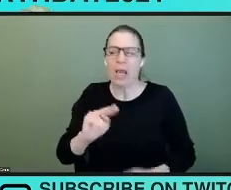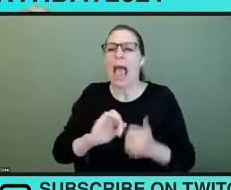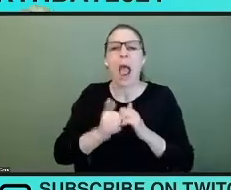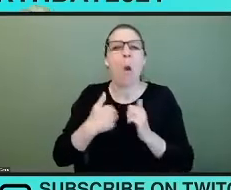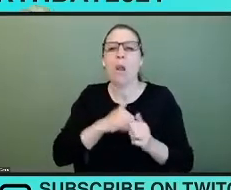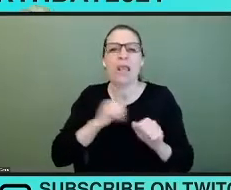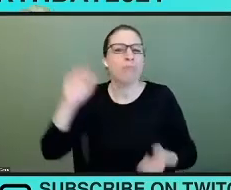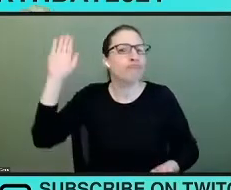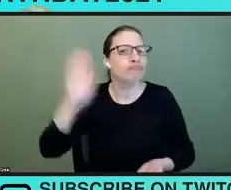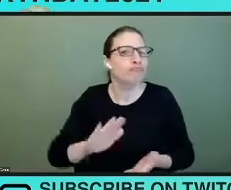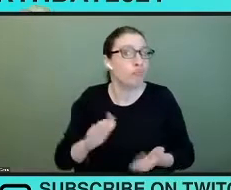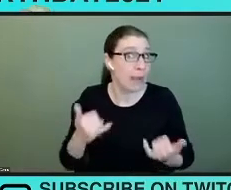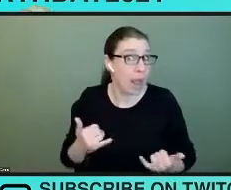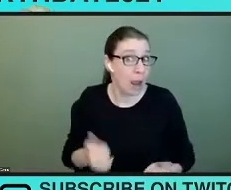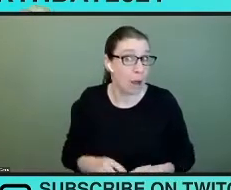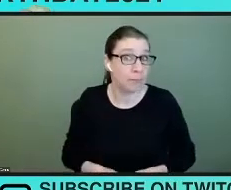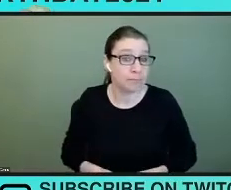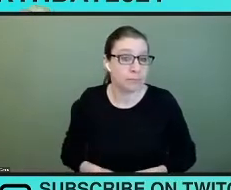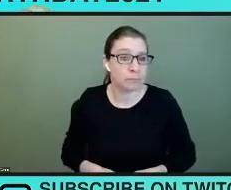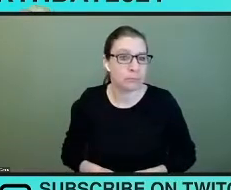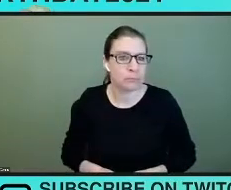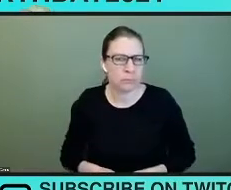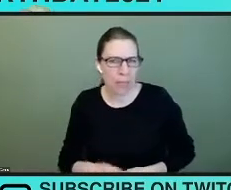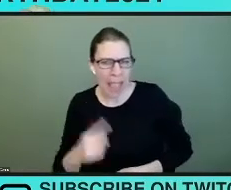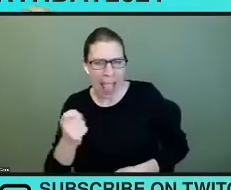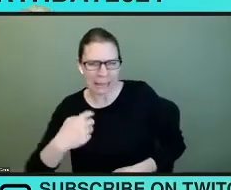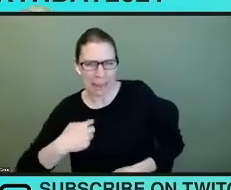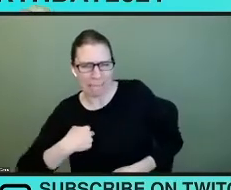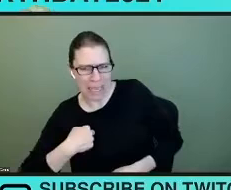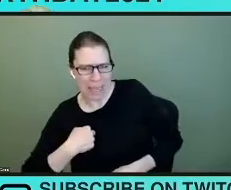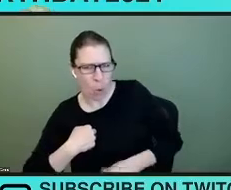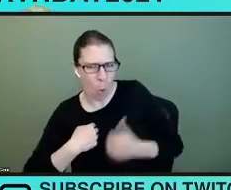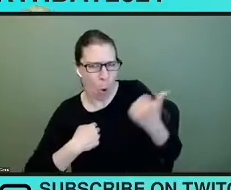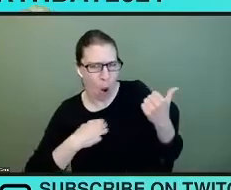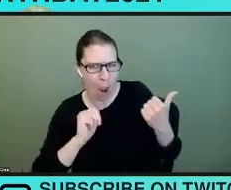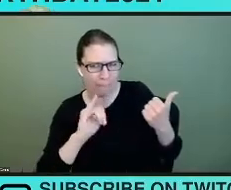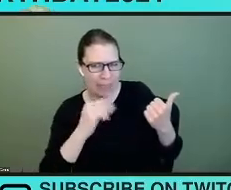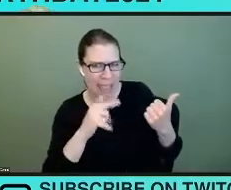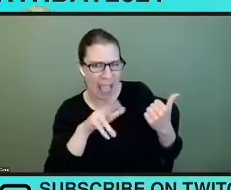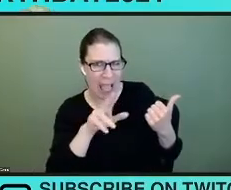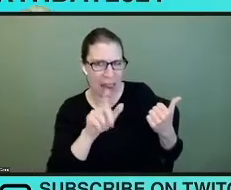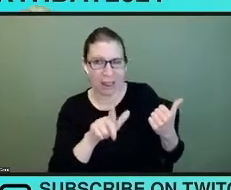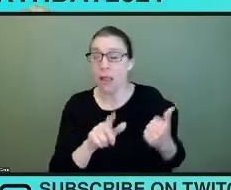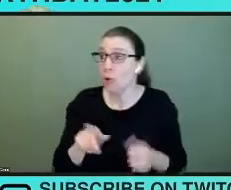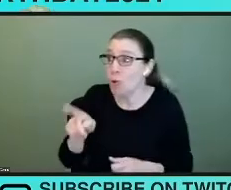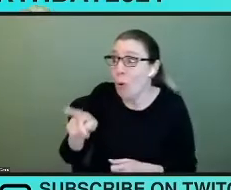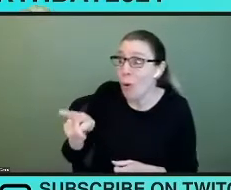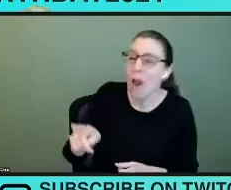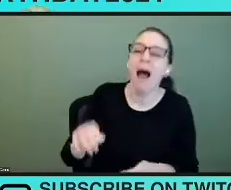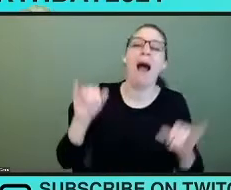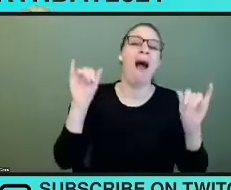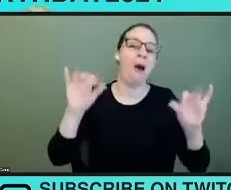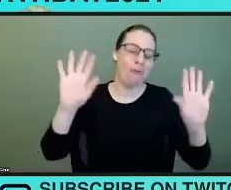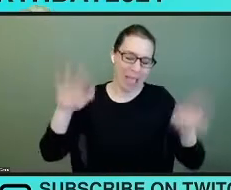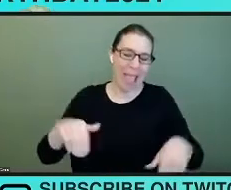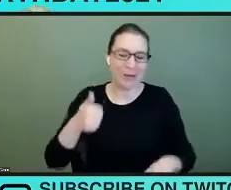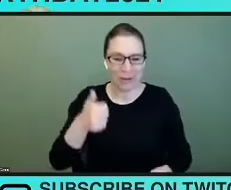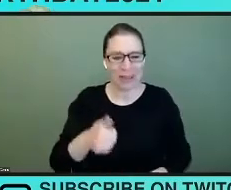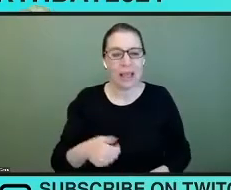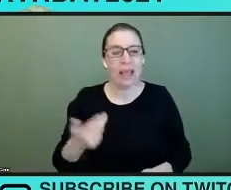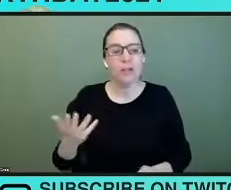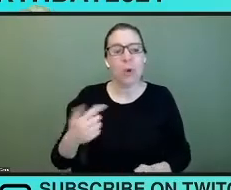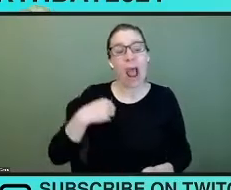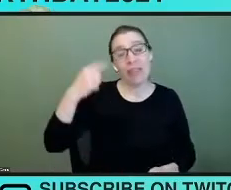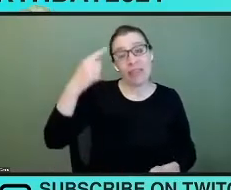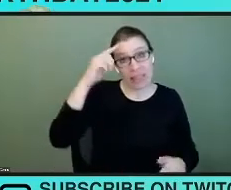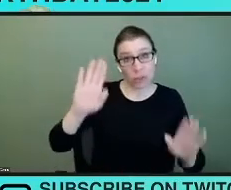Is it a question to me or Miguel? Yes. Yes. Now we are transitioning. Good. Yeah. So I think it's a great question